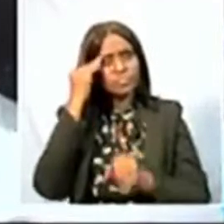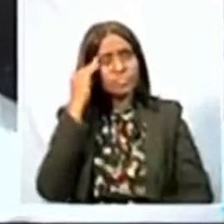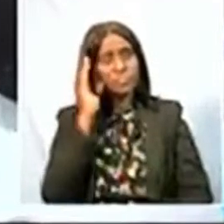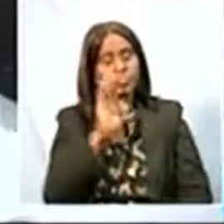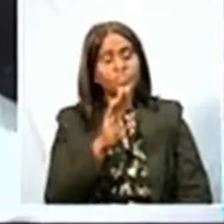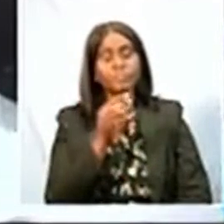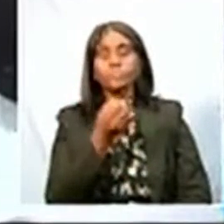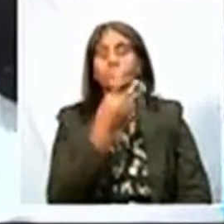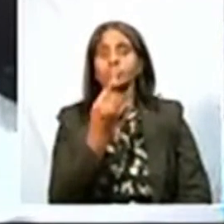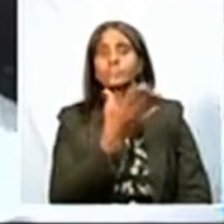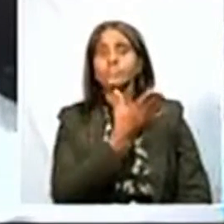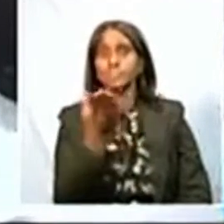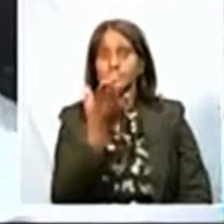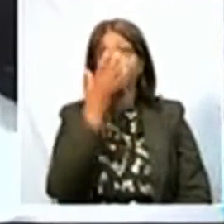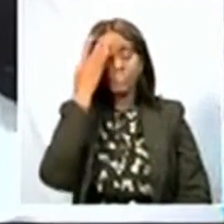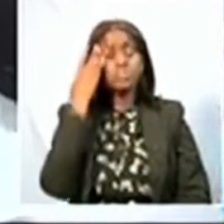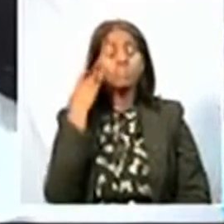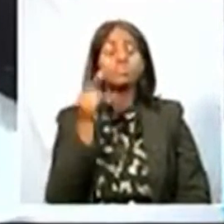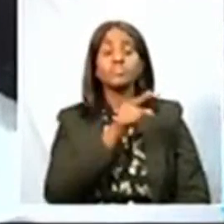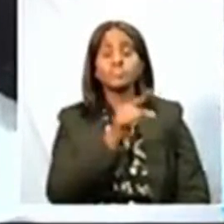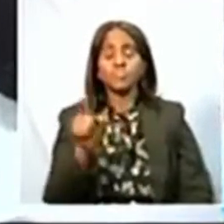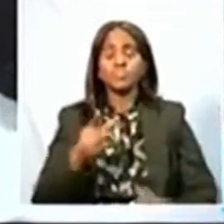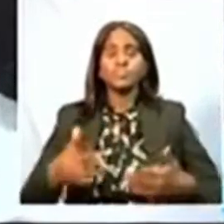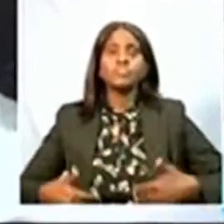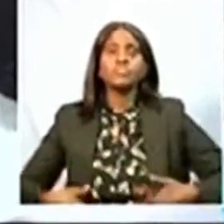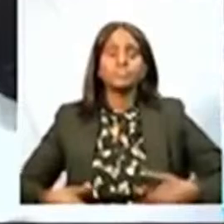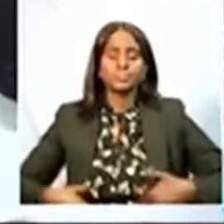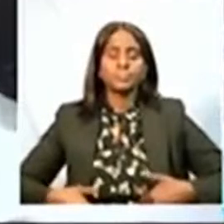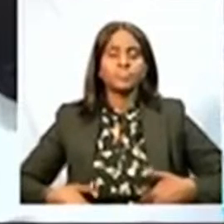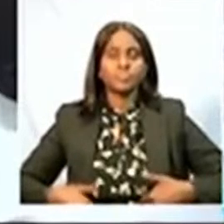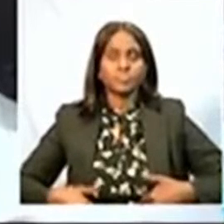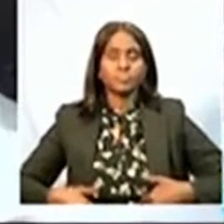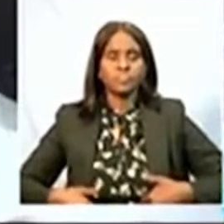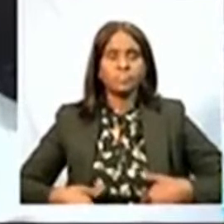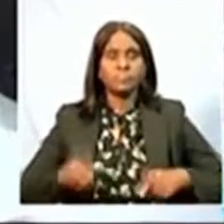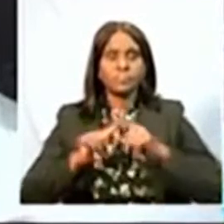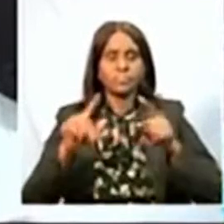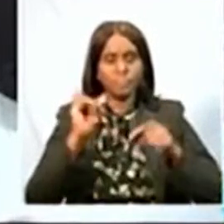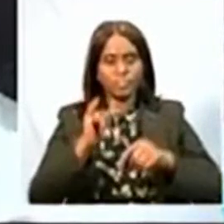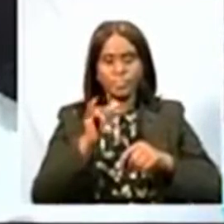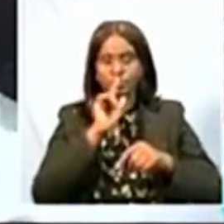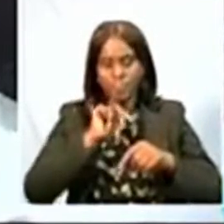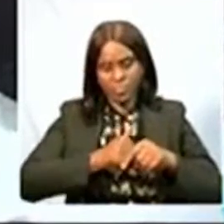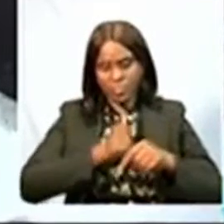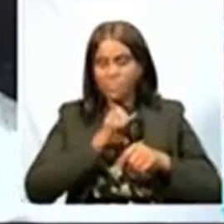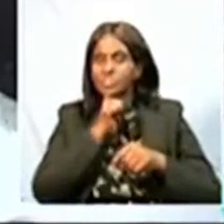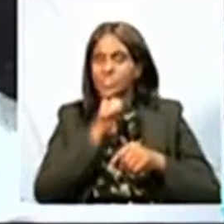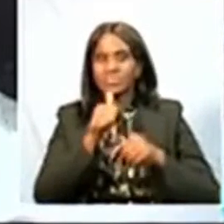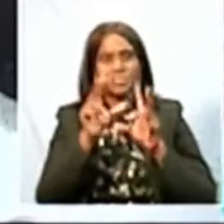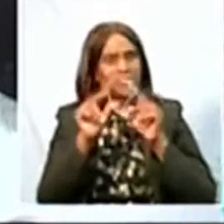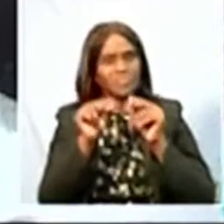the majority were actually youths. But of course, we are not